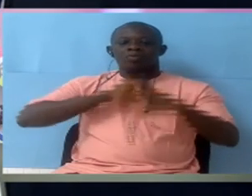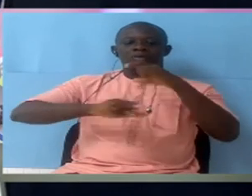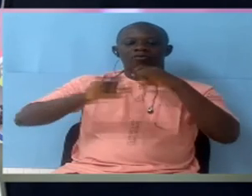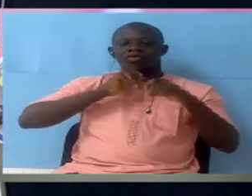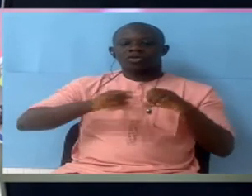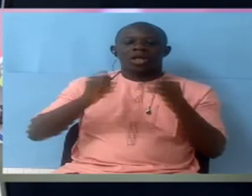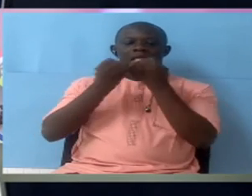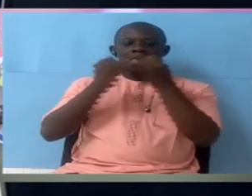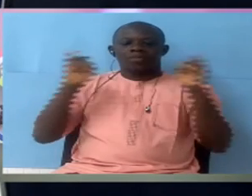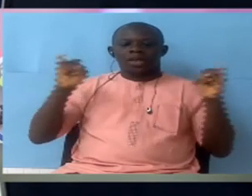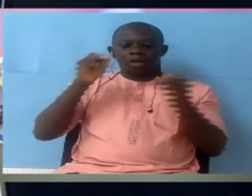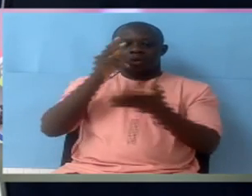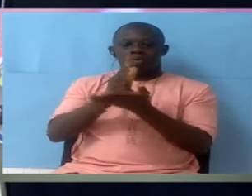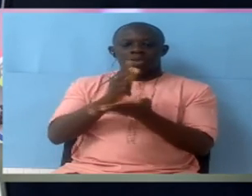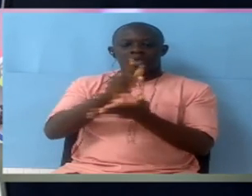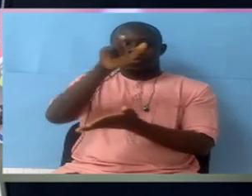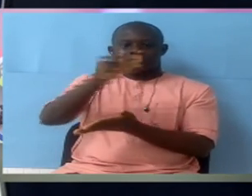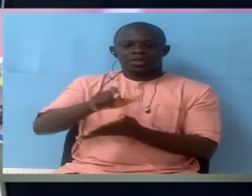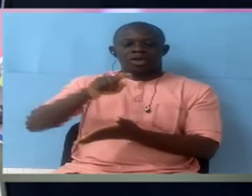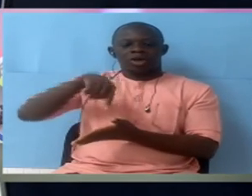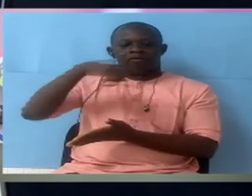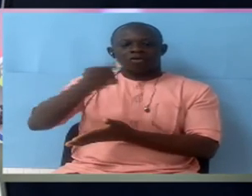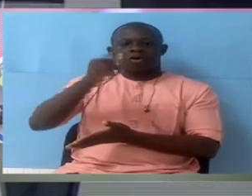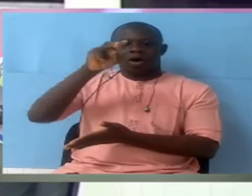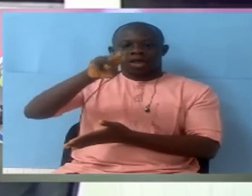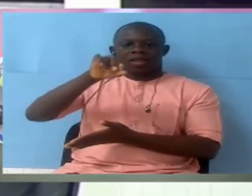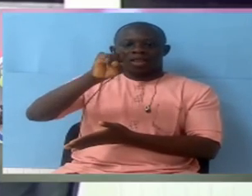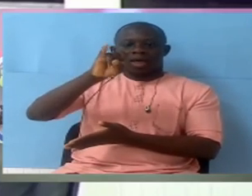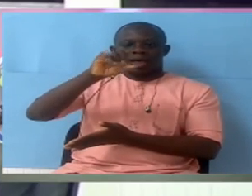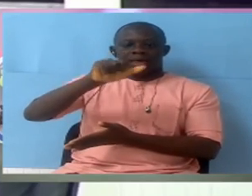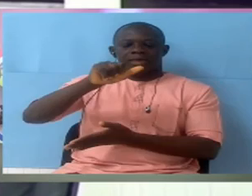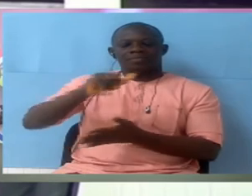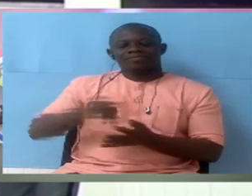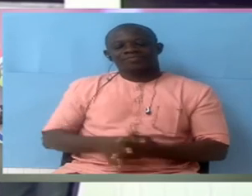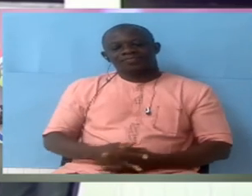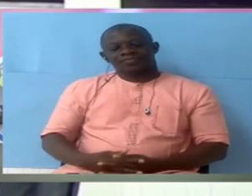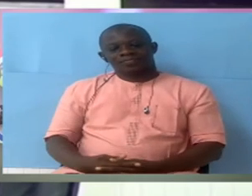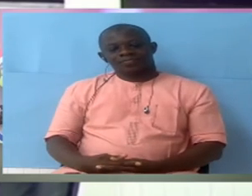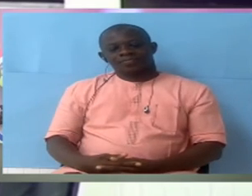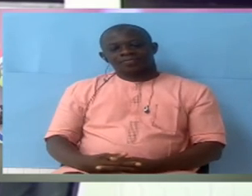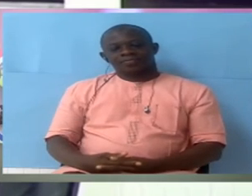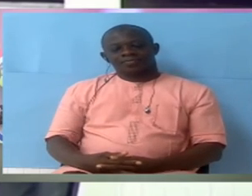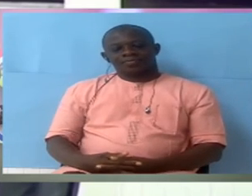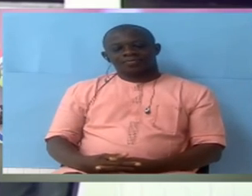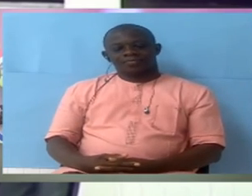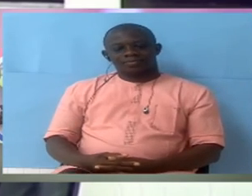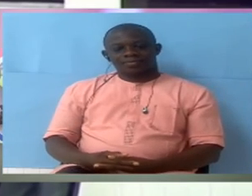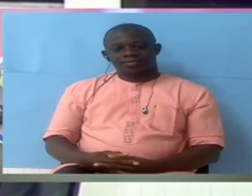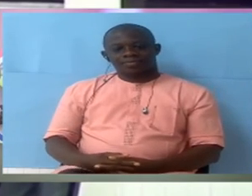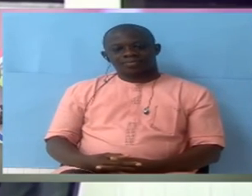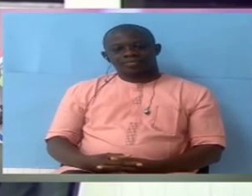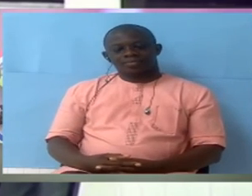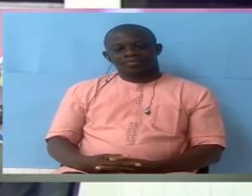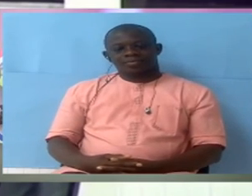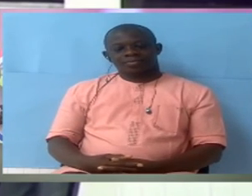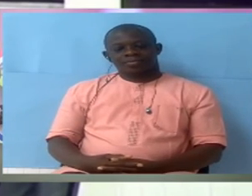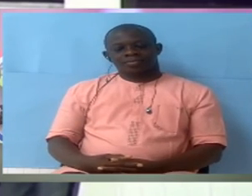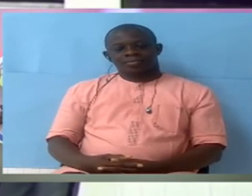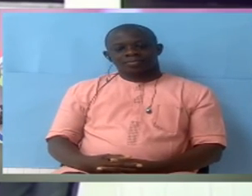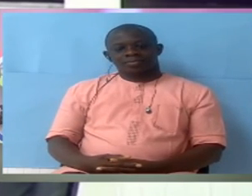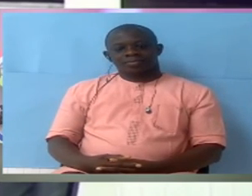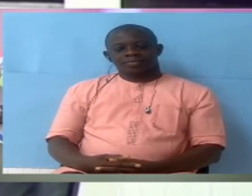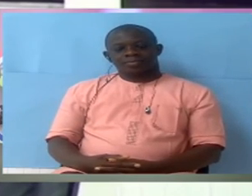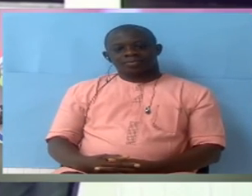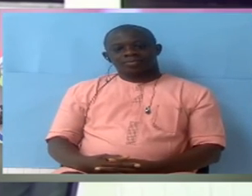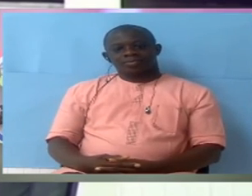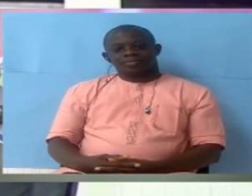independent witness for the NIA. Mu ngi melni mom dafa min ci ligéy bobu di nekk a sédé ci